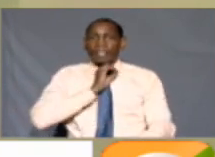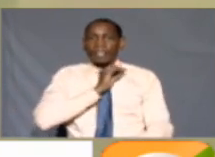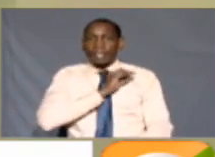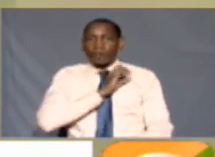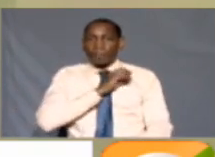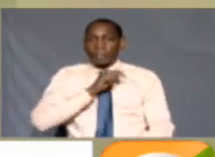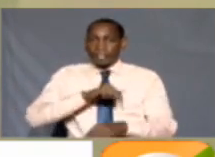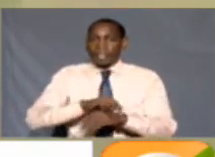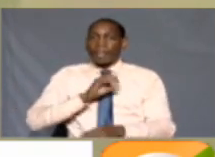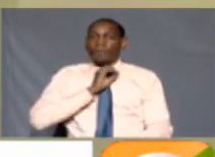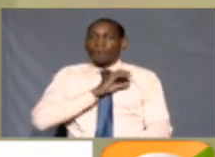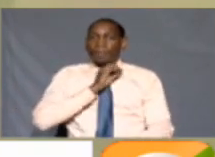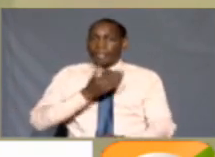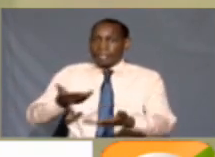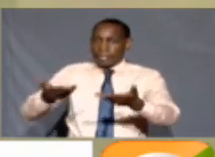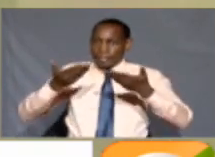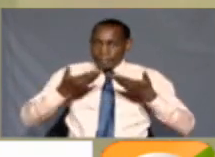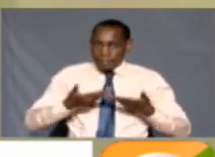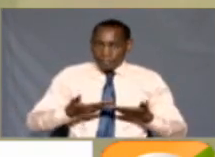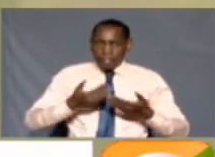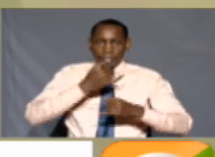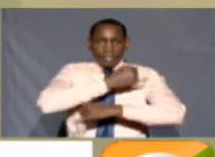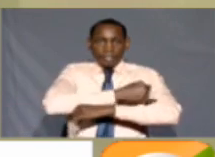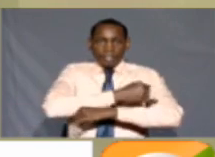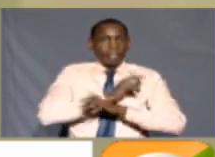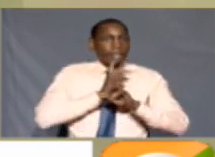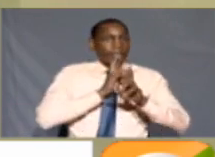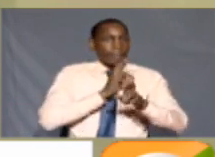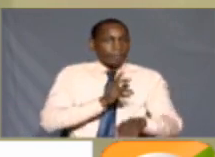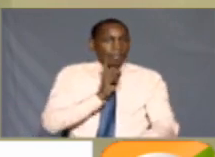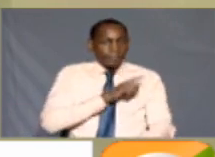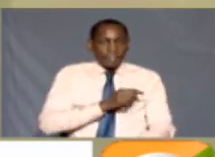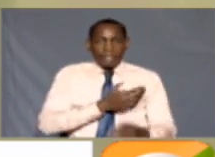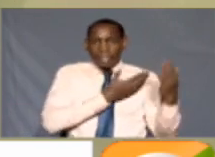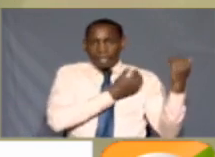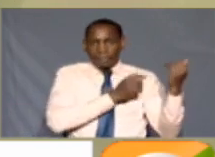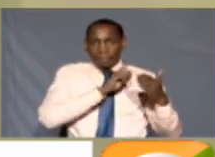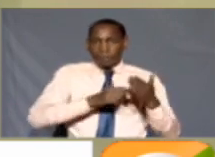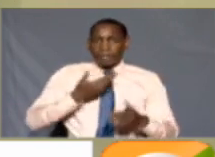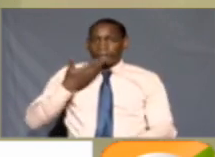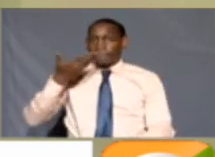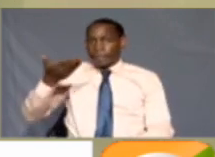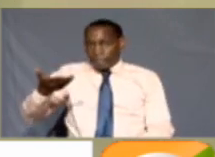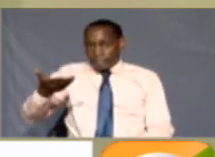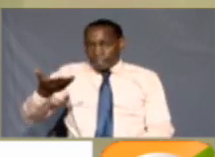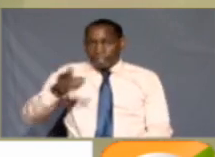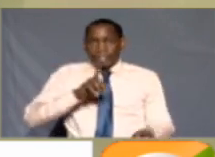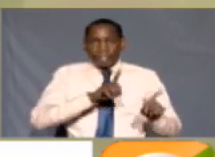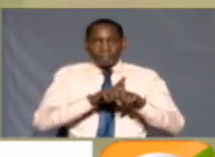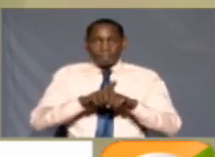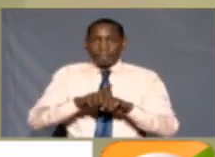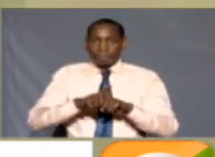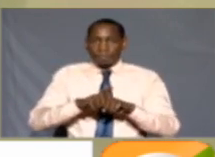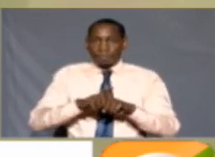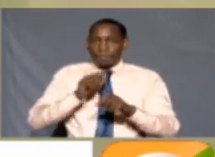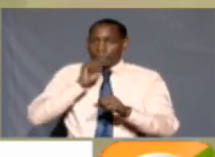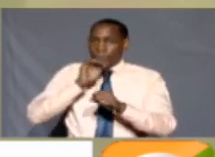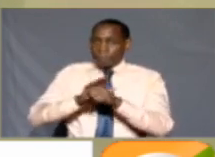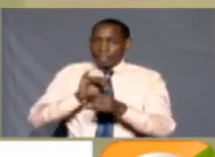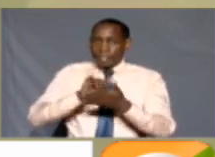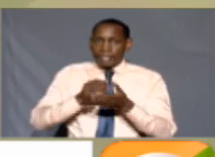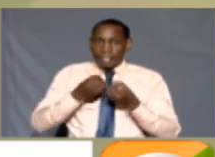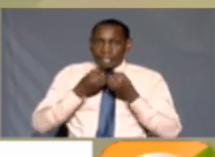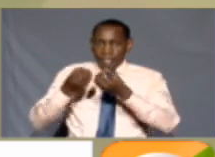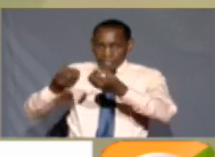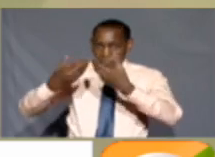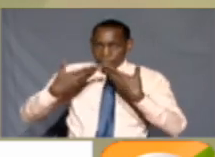when a complainant has come to an institution to report, one, they expect feedback and they need to be sure that the information they